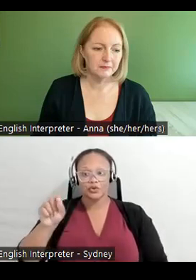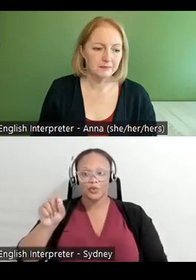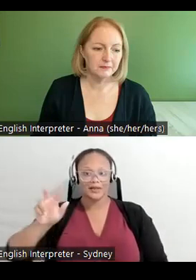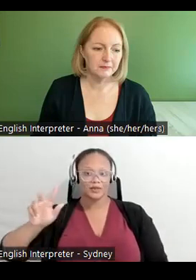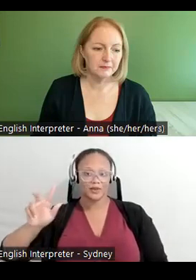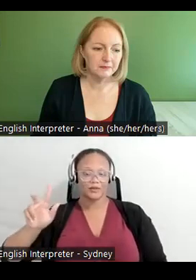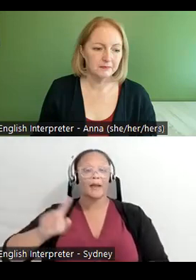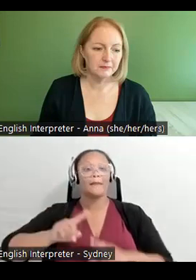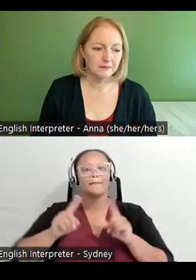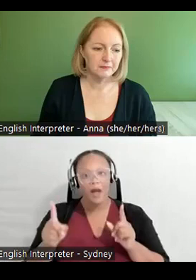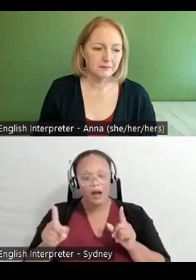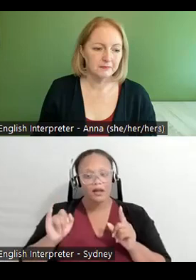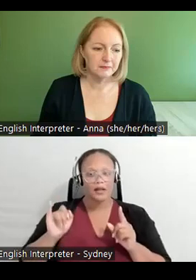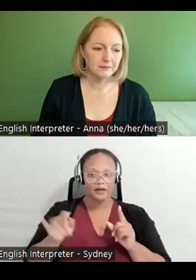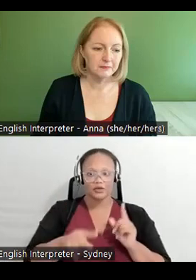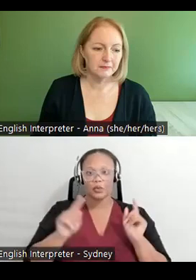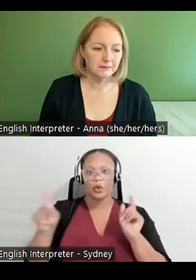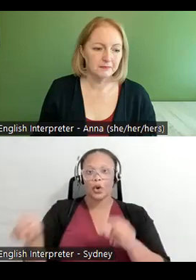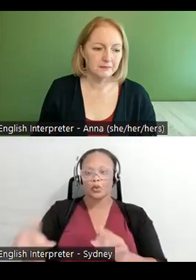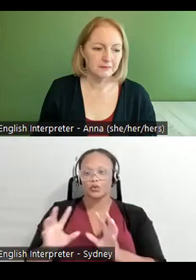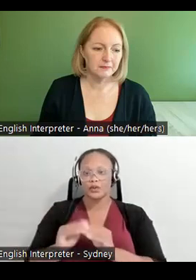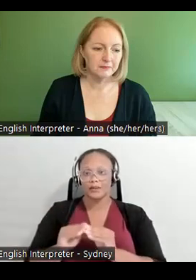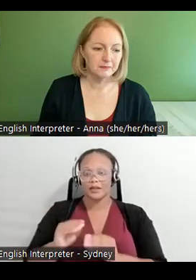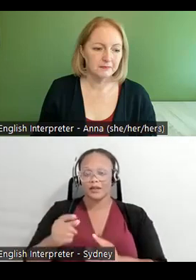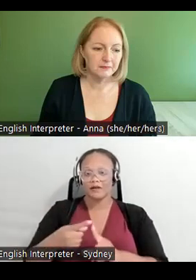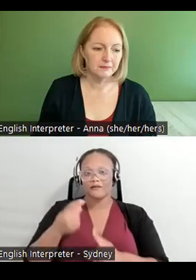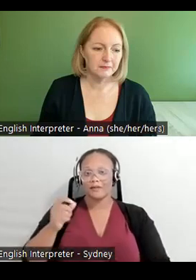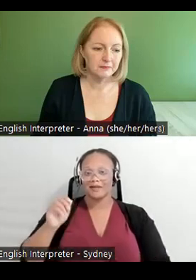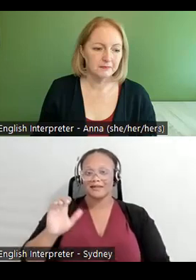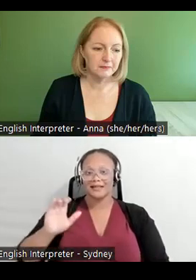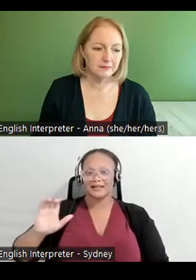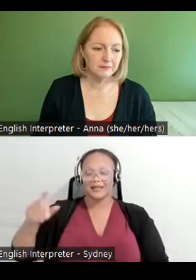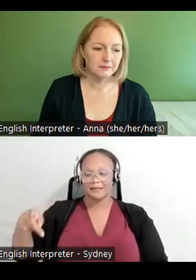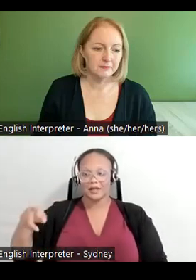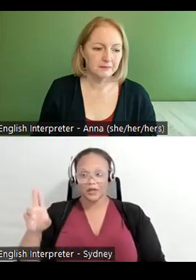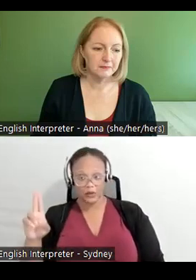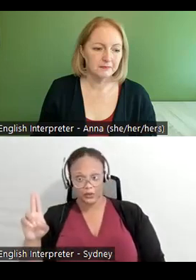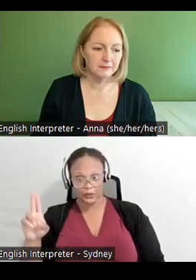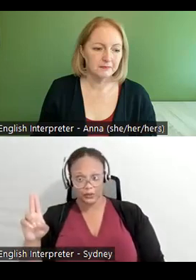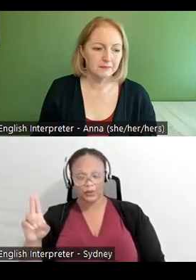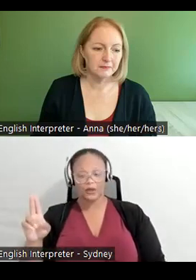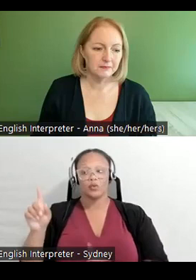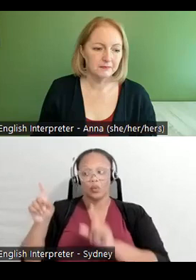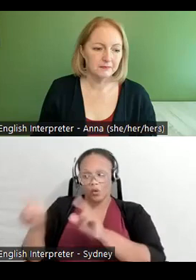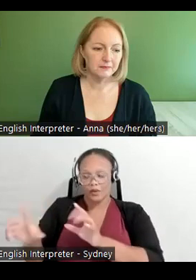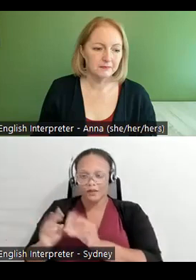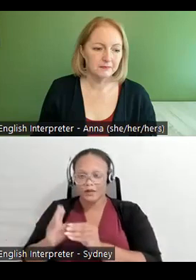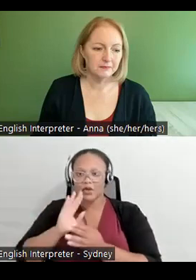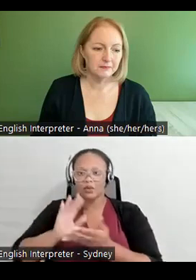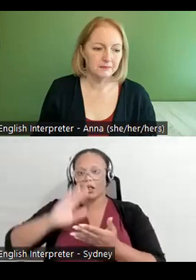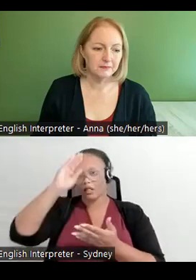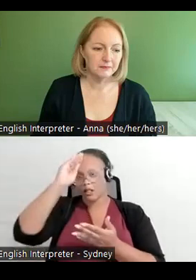the meeting that CCPU is going to be having for providers, you will get great detail for our